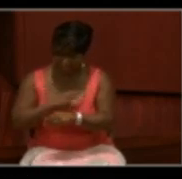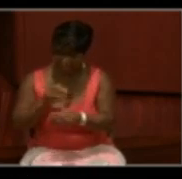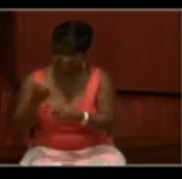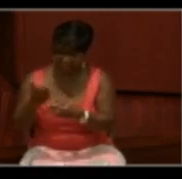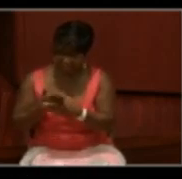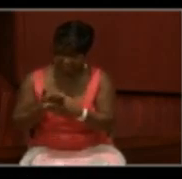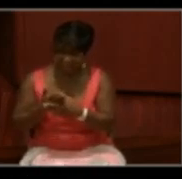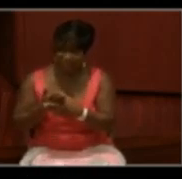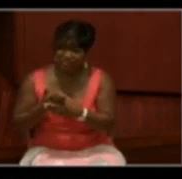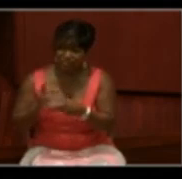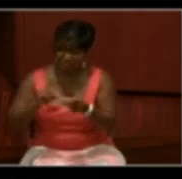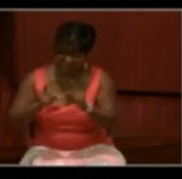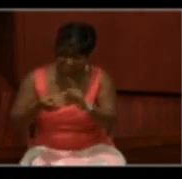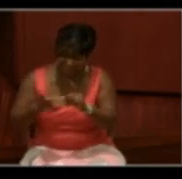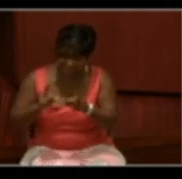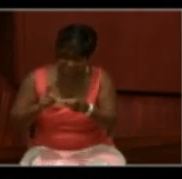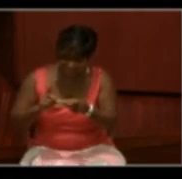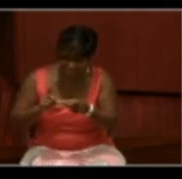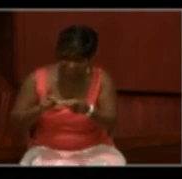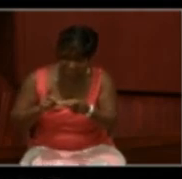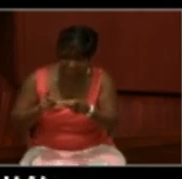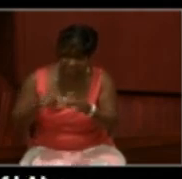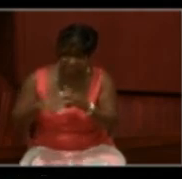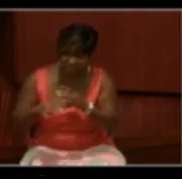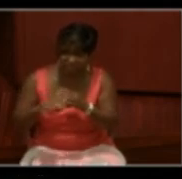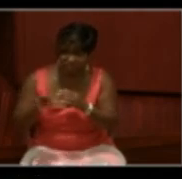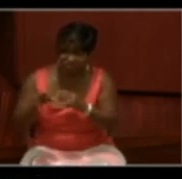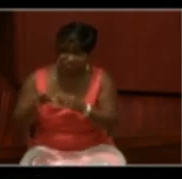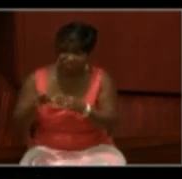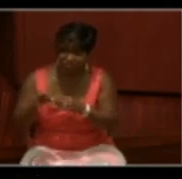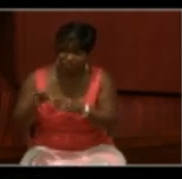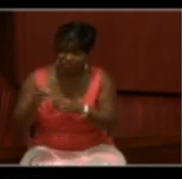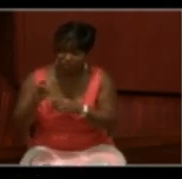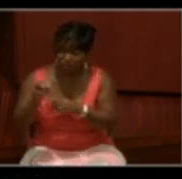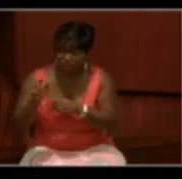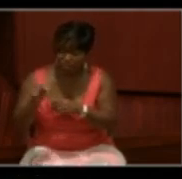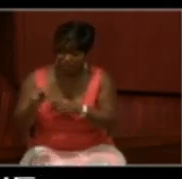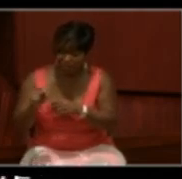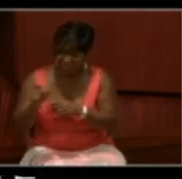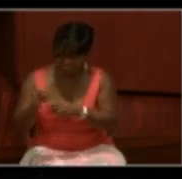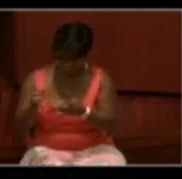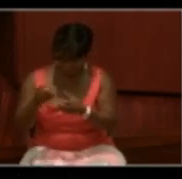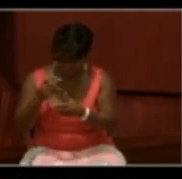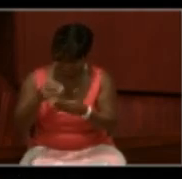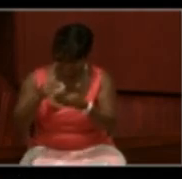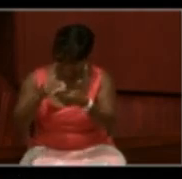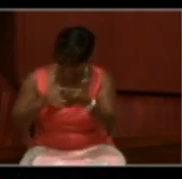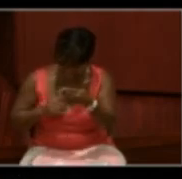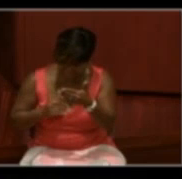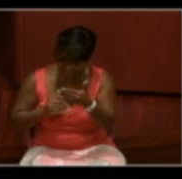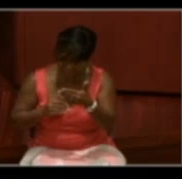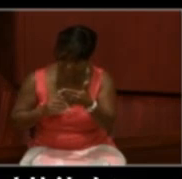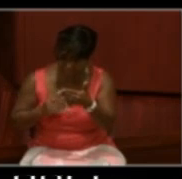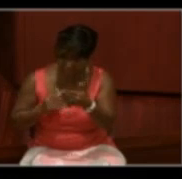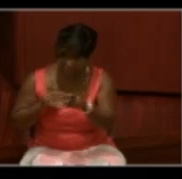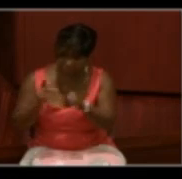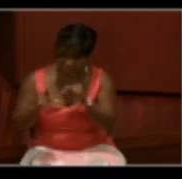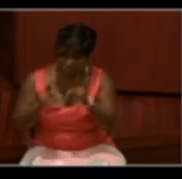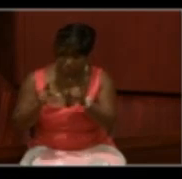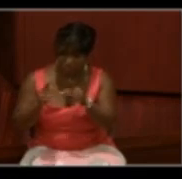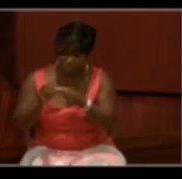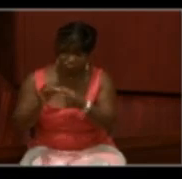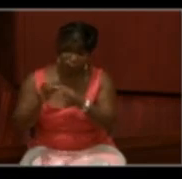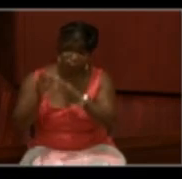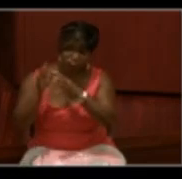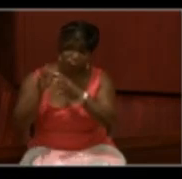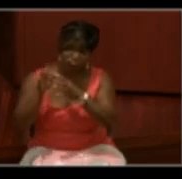are available in CD or DVD format. If you would like to see a list of the persons of exceptional prominence, you can go to